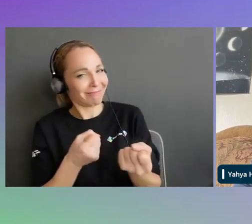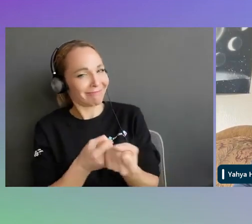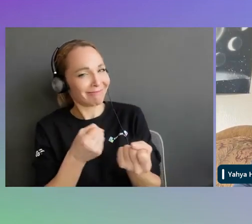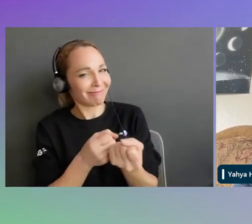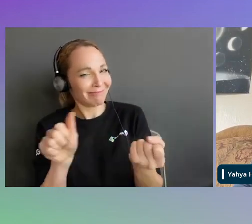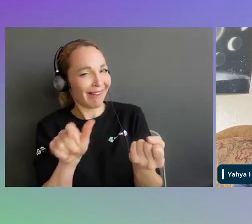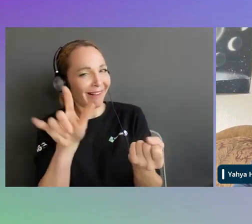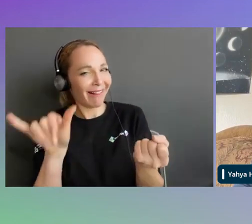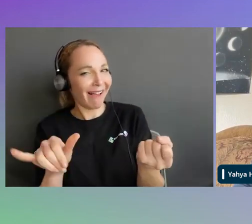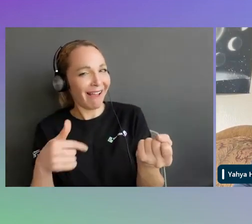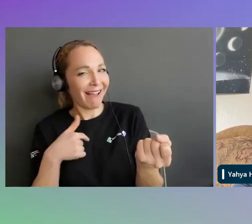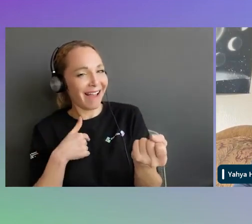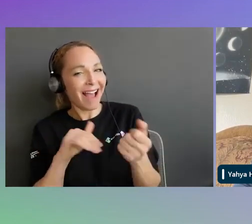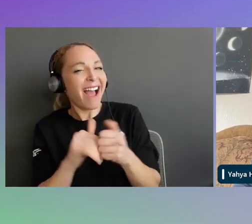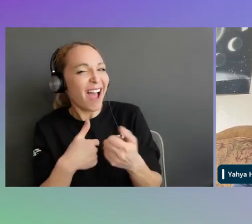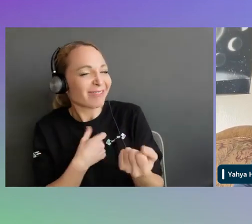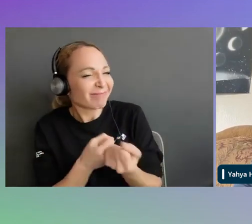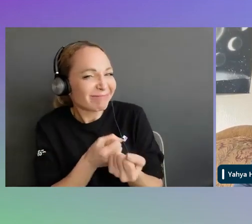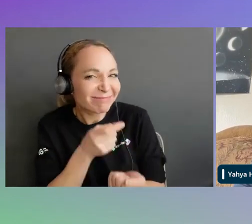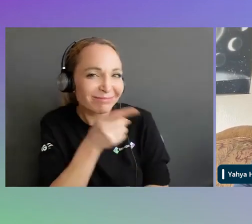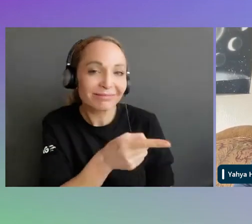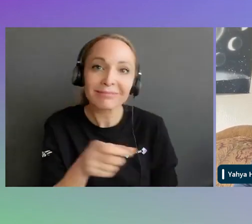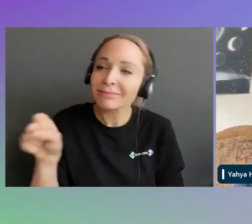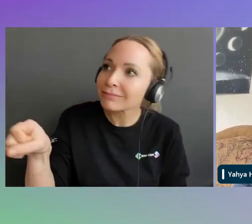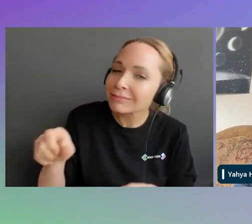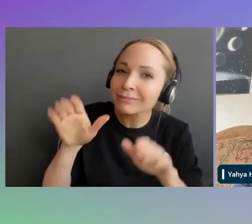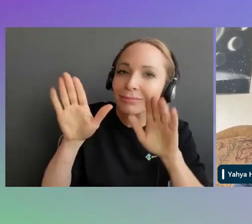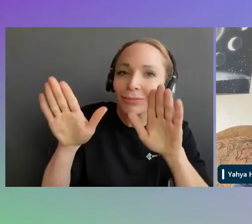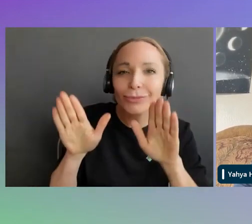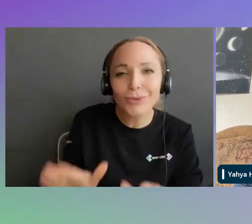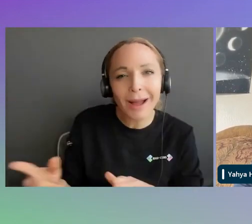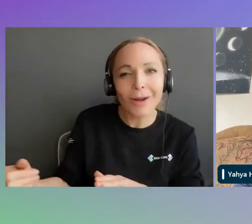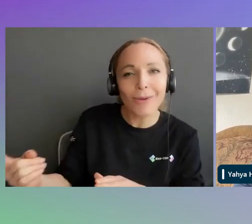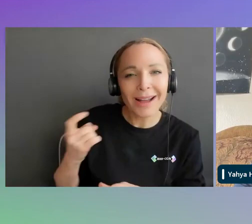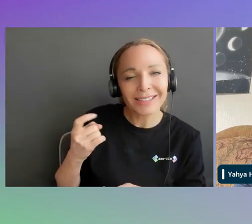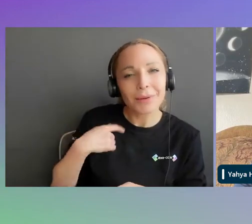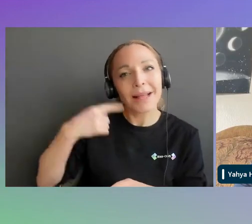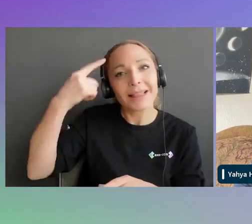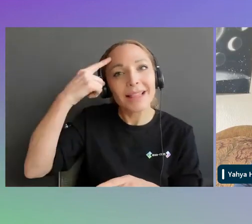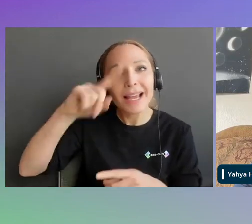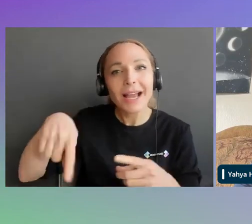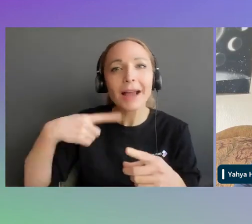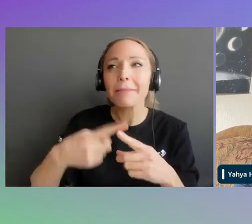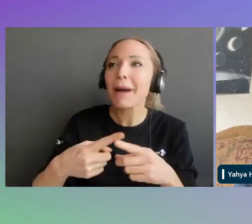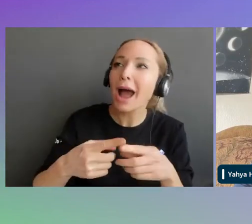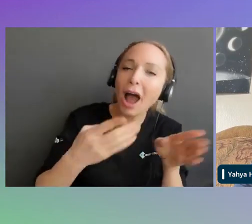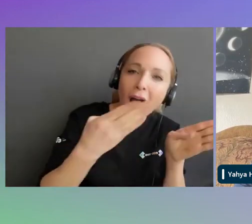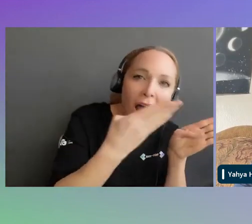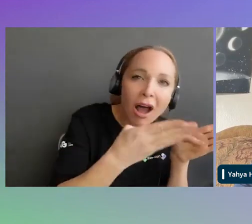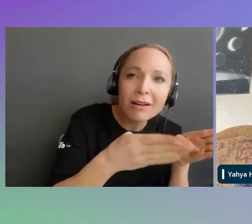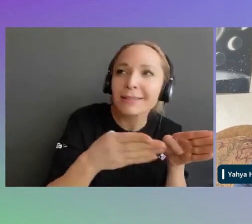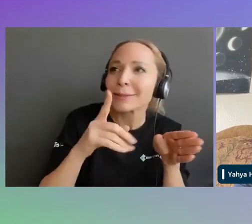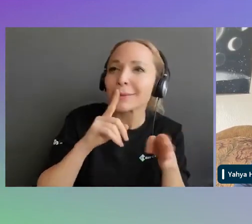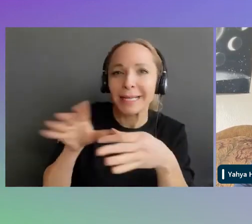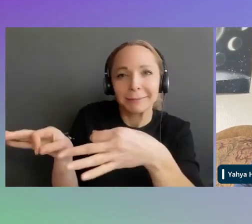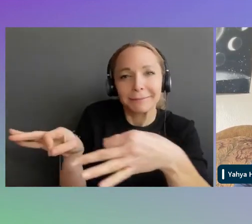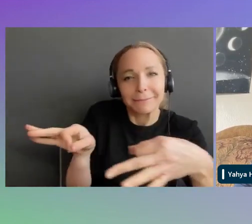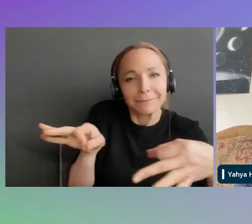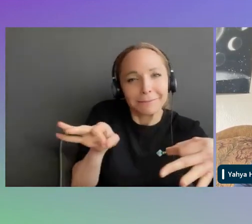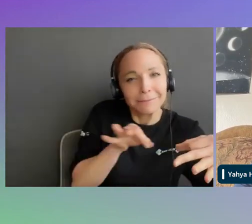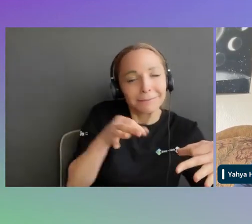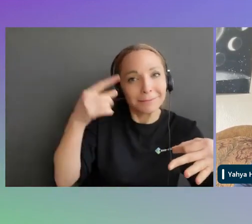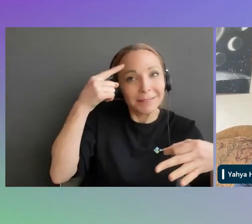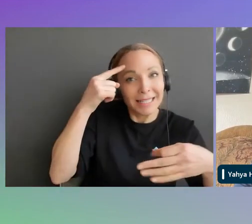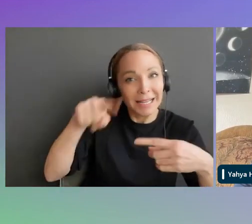I think we talk a lot about shifting left in the development process and thinking about accessibility as early in the process as possible. So that